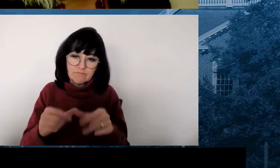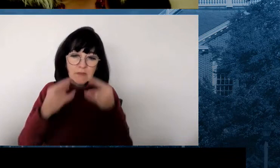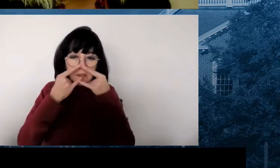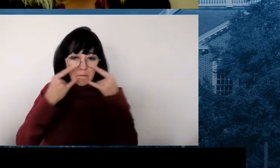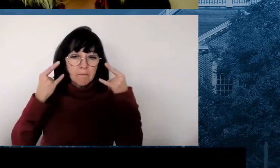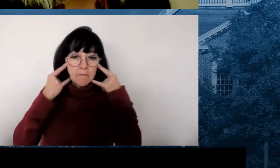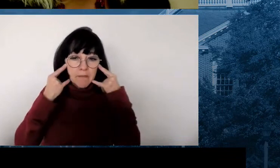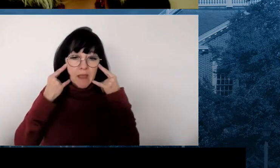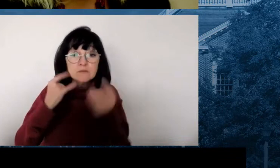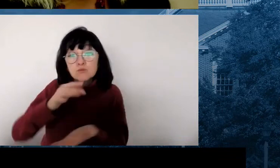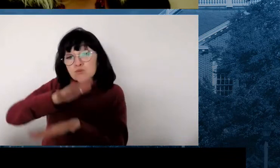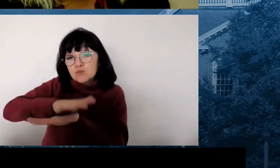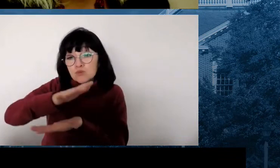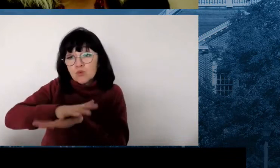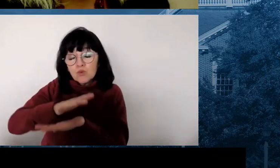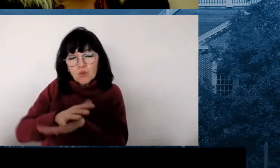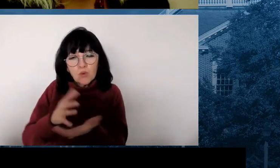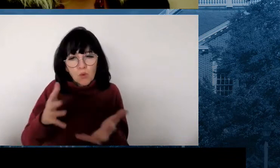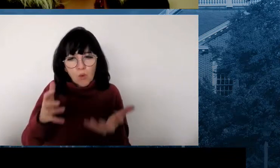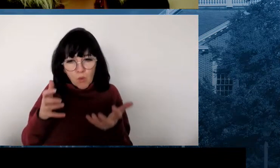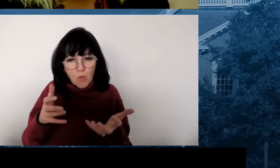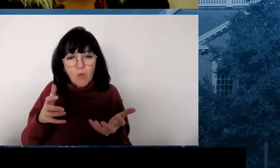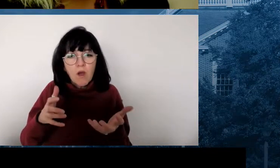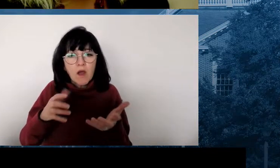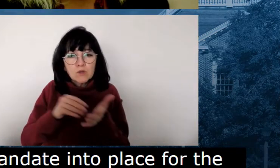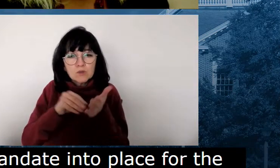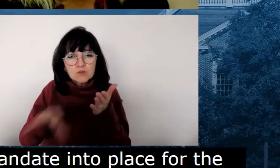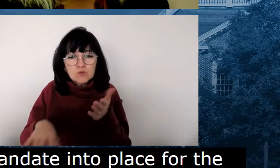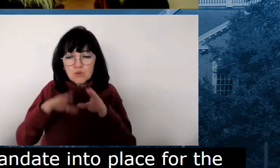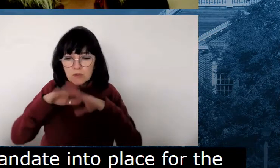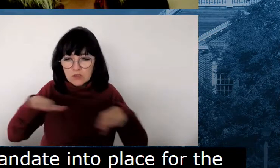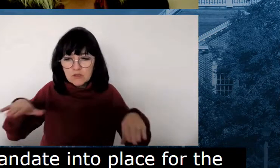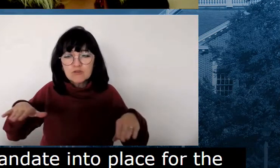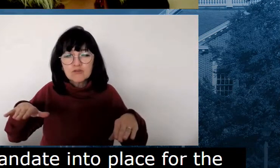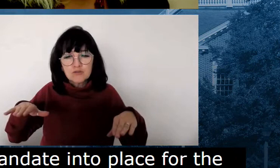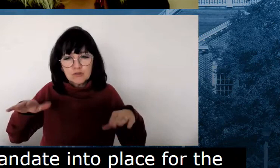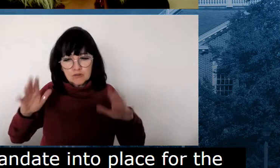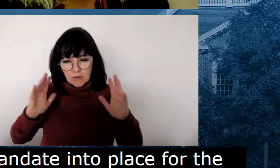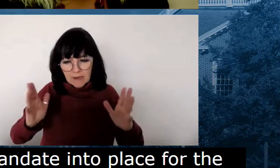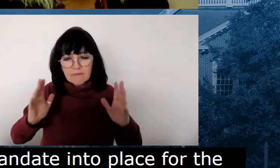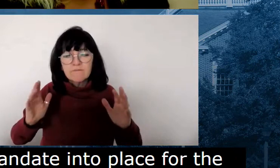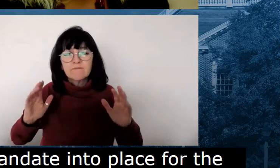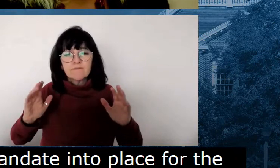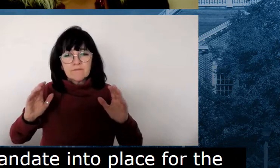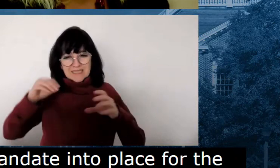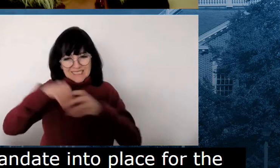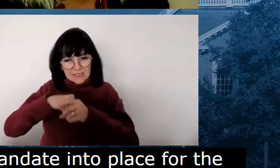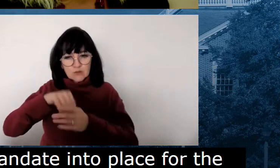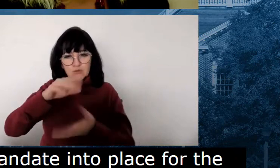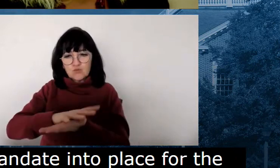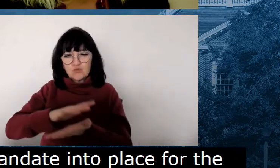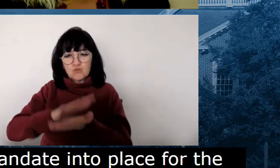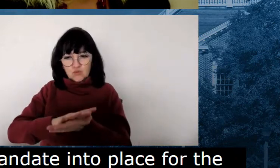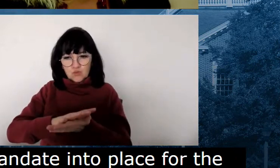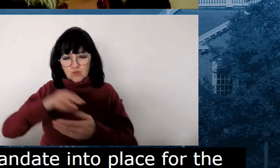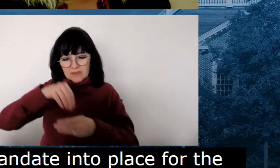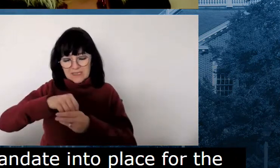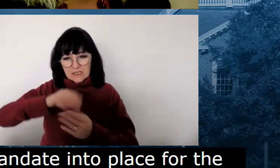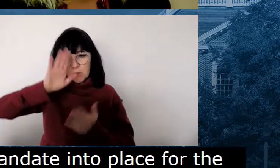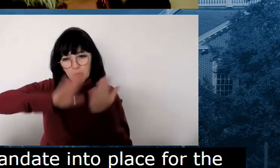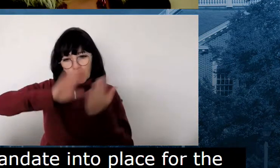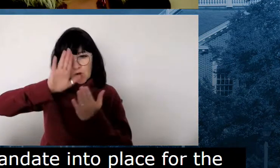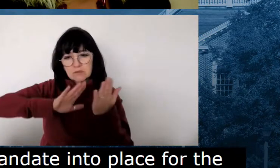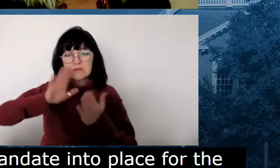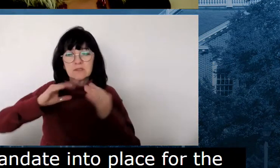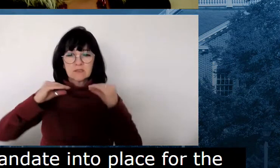schools learning in person and learning safely. And we're challenged to do that obviously more